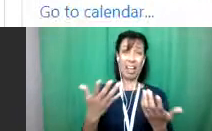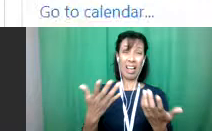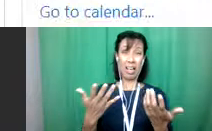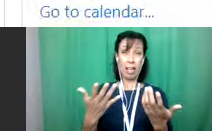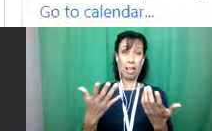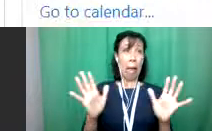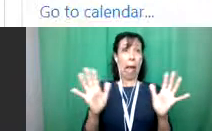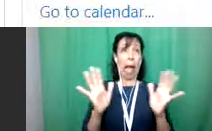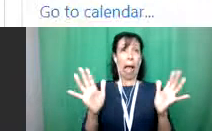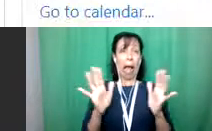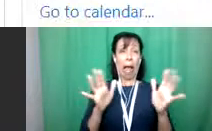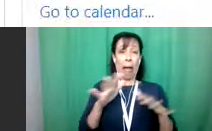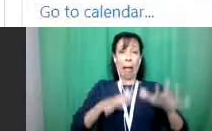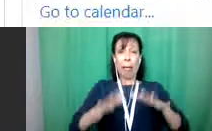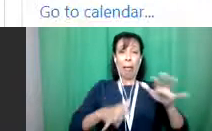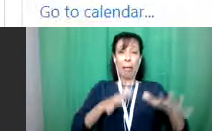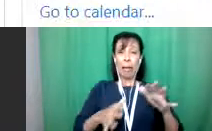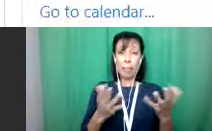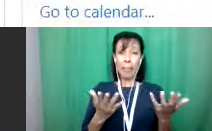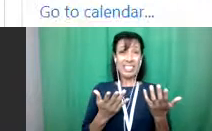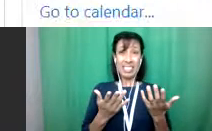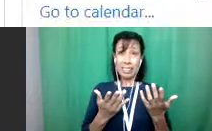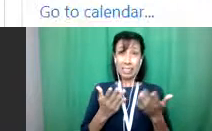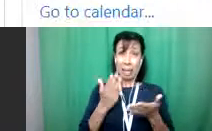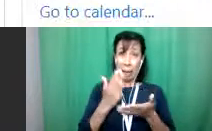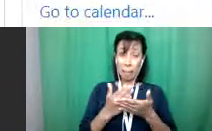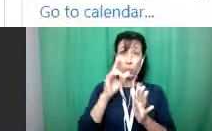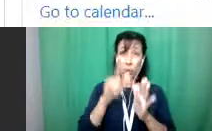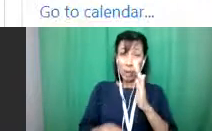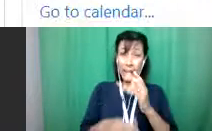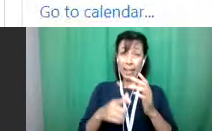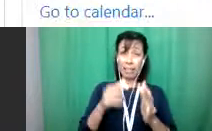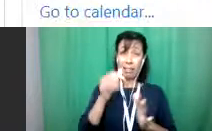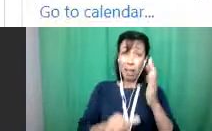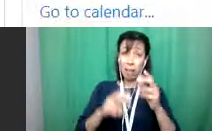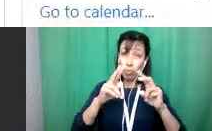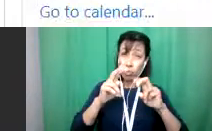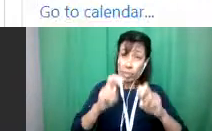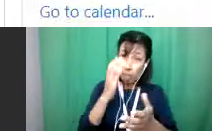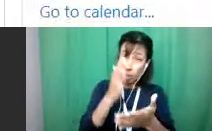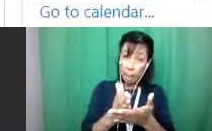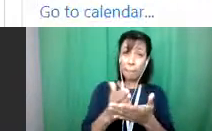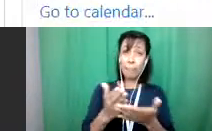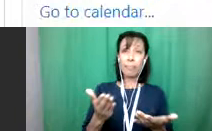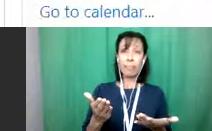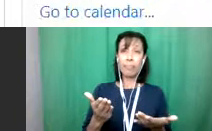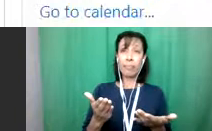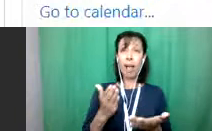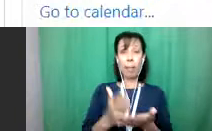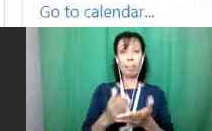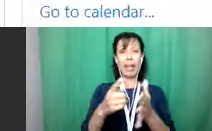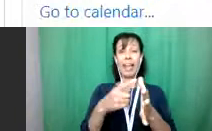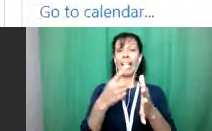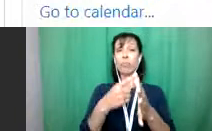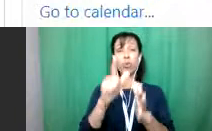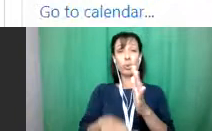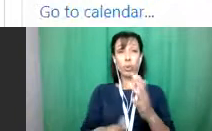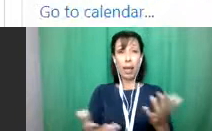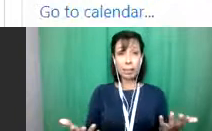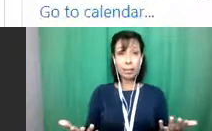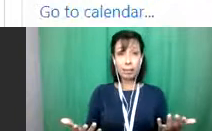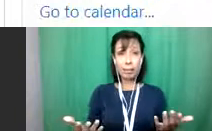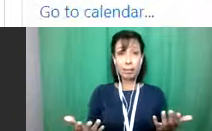late. You need to start thinking now about what you're going to carry out your research into. And I'll talk about how you might think